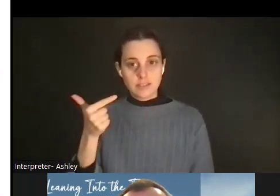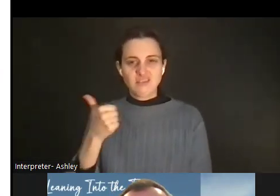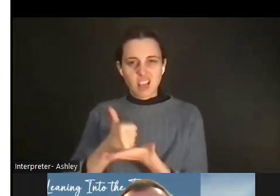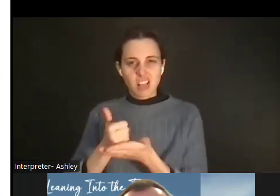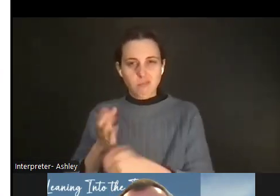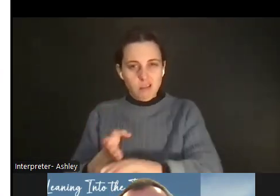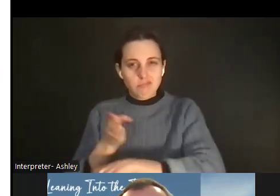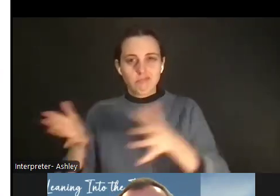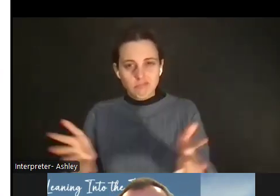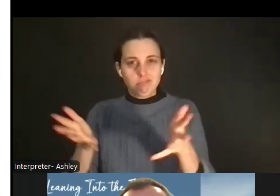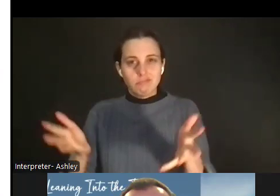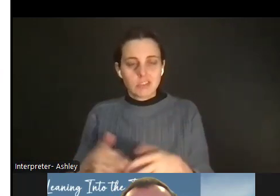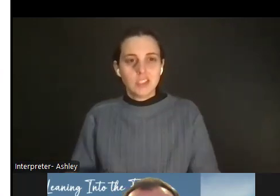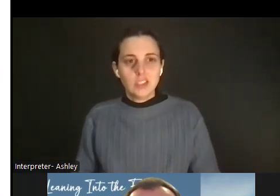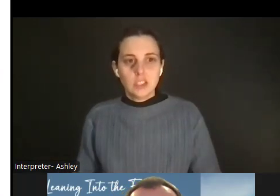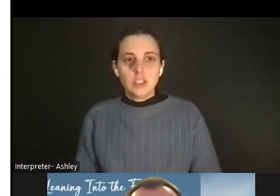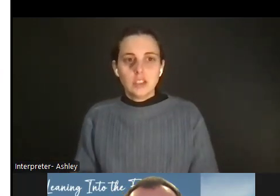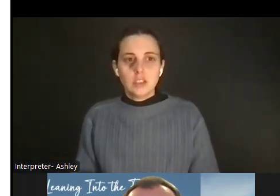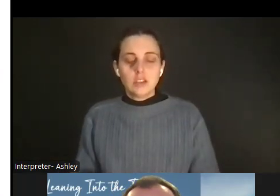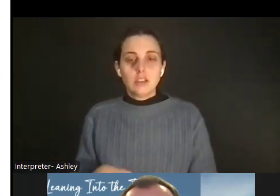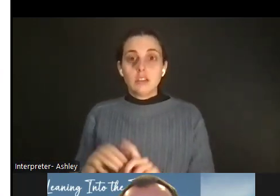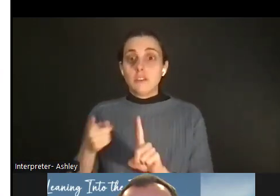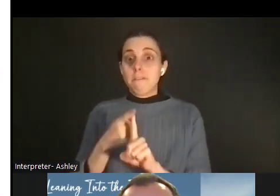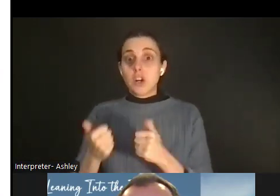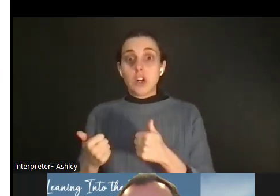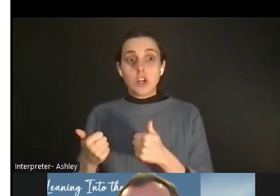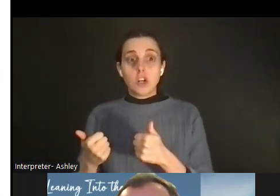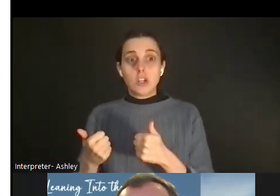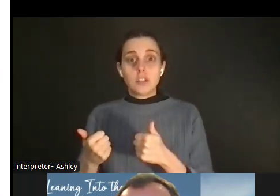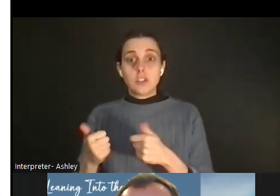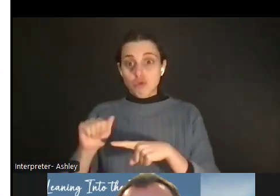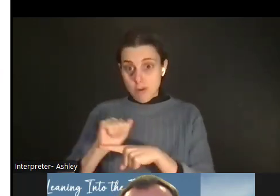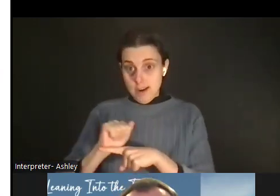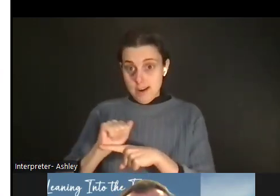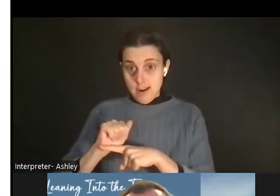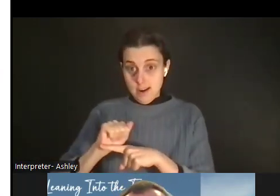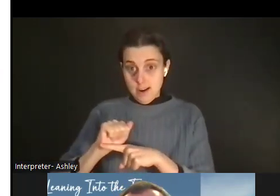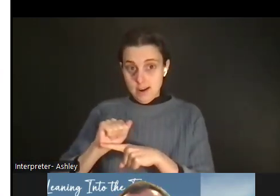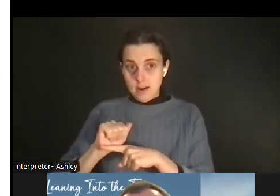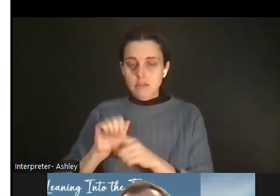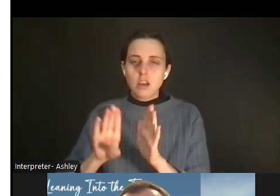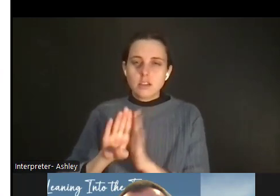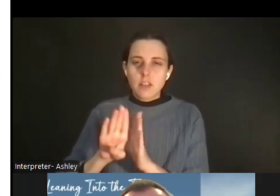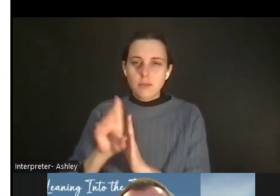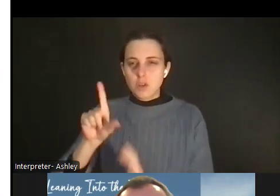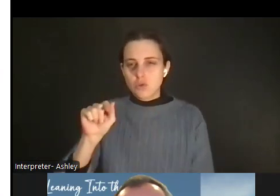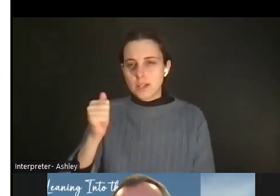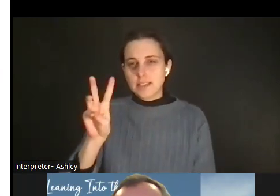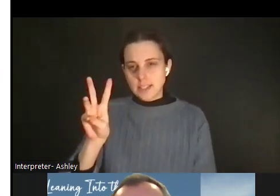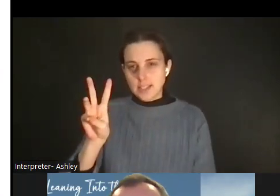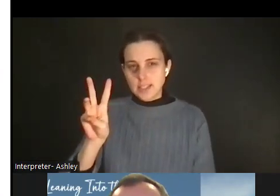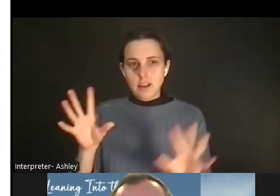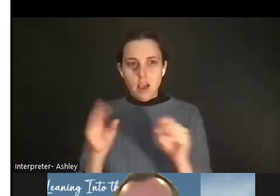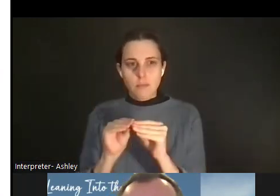the training was the one that had been developed in 2016. It's a push training. It's 10.5 hours,